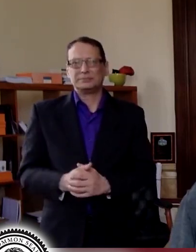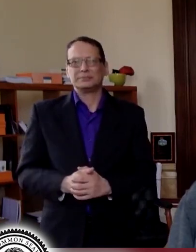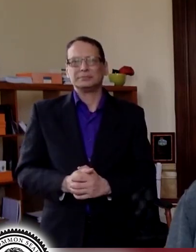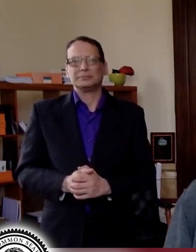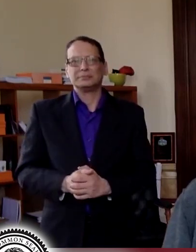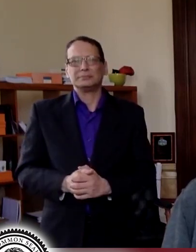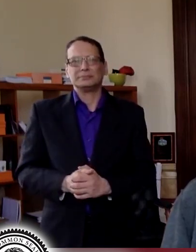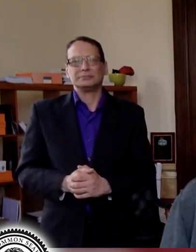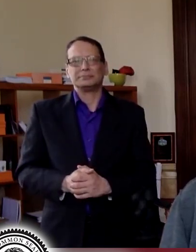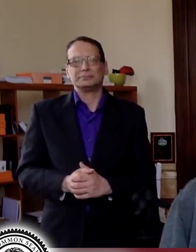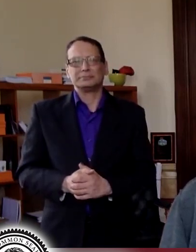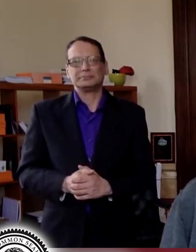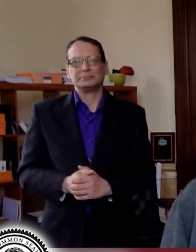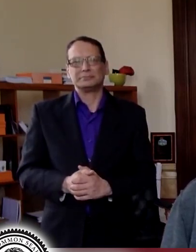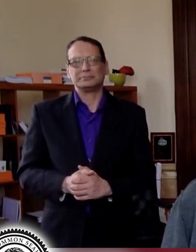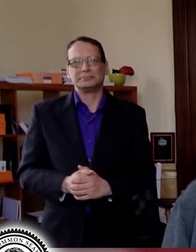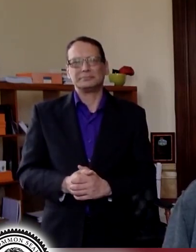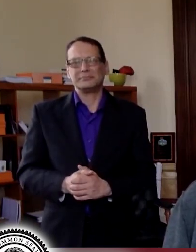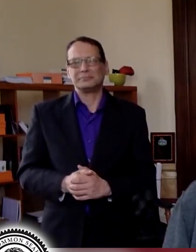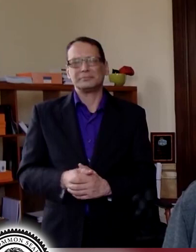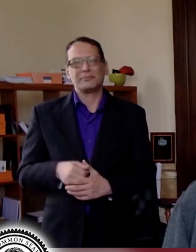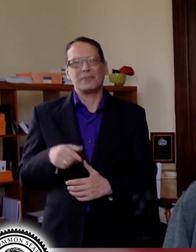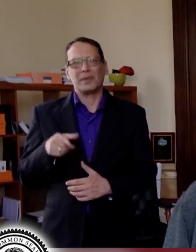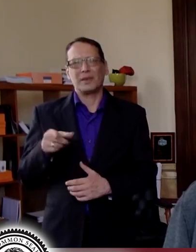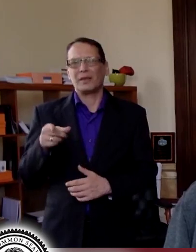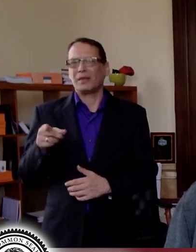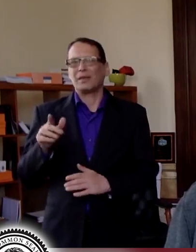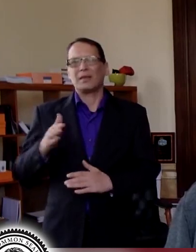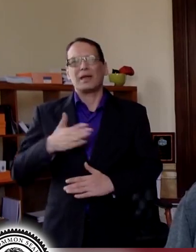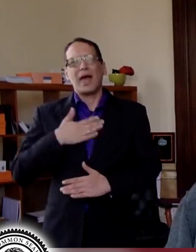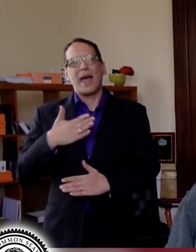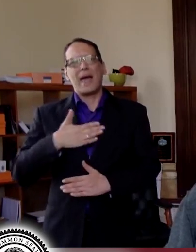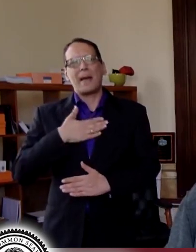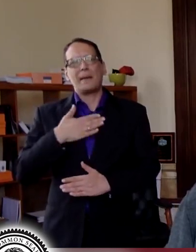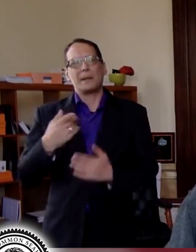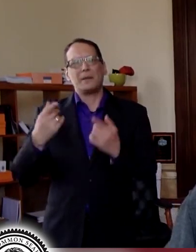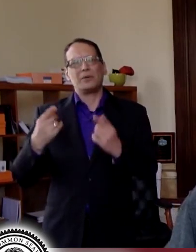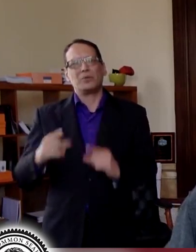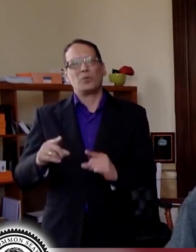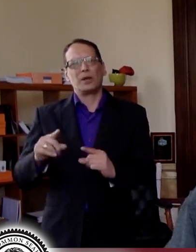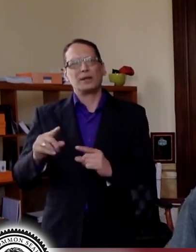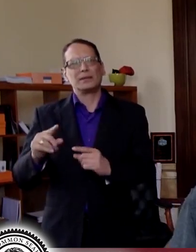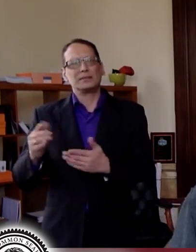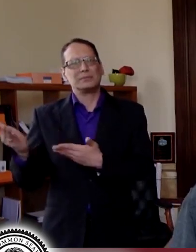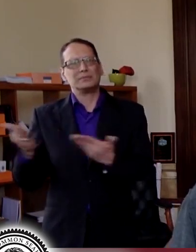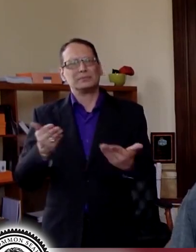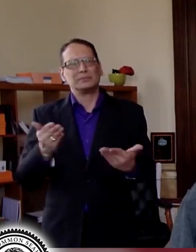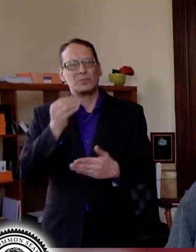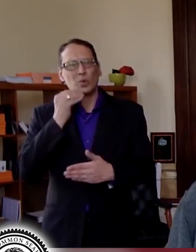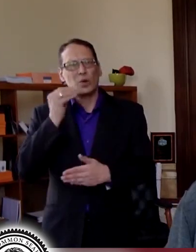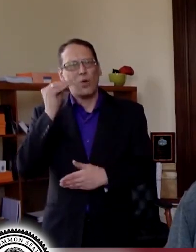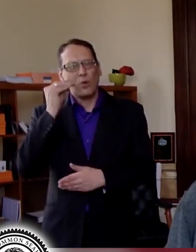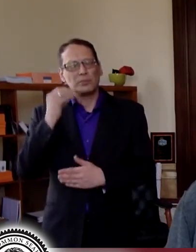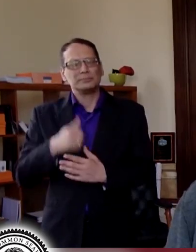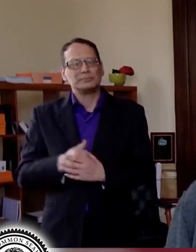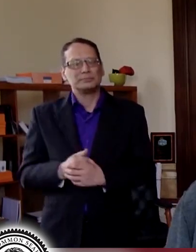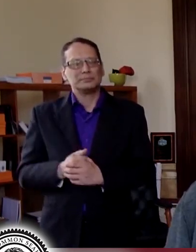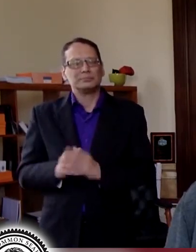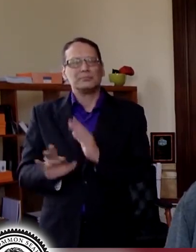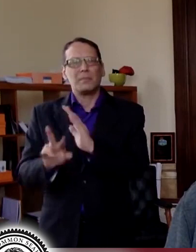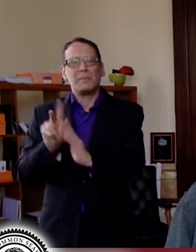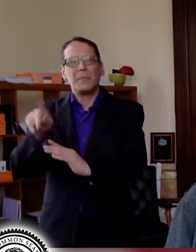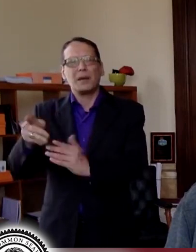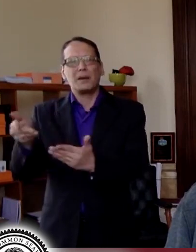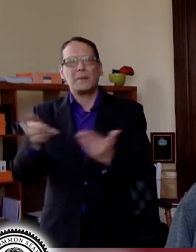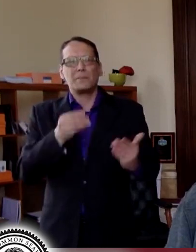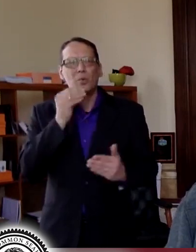and they're just so grateful when you do carry out a couple of different ones. Um,